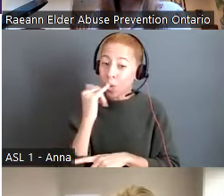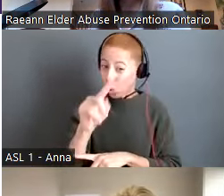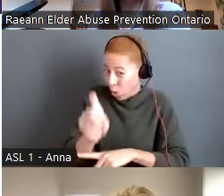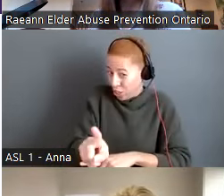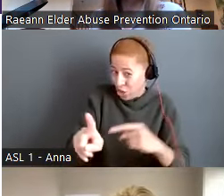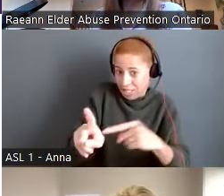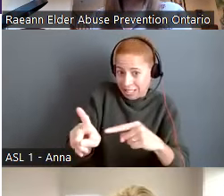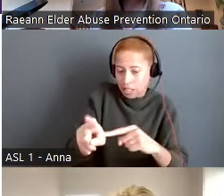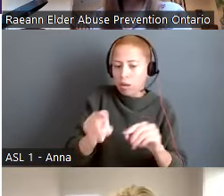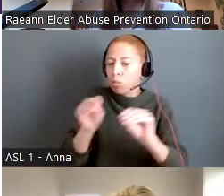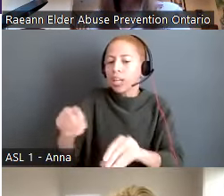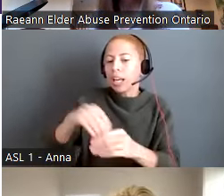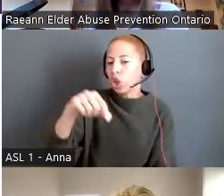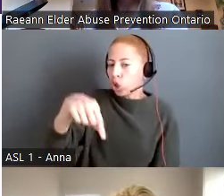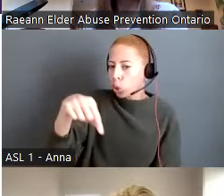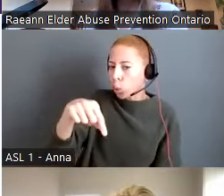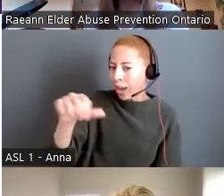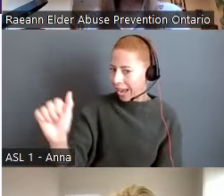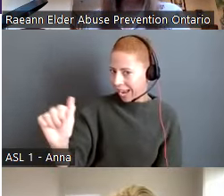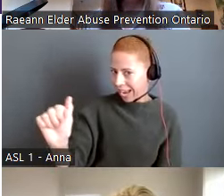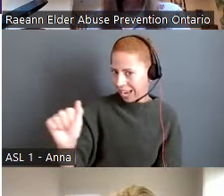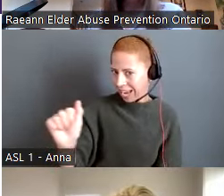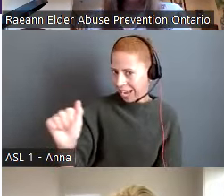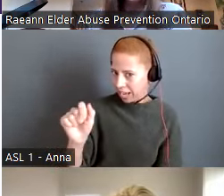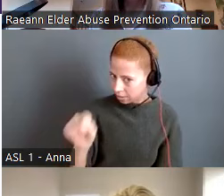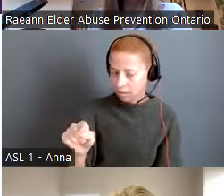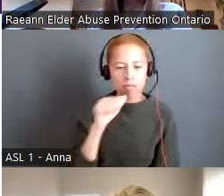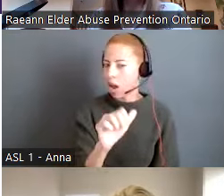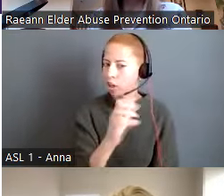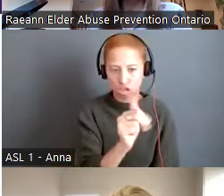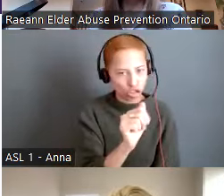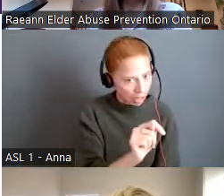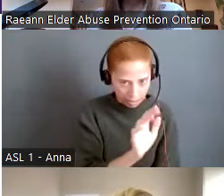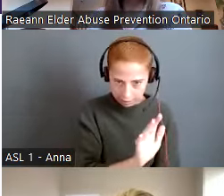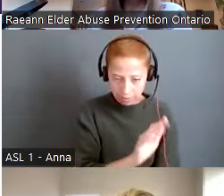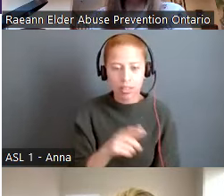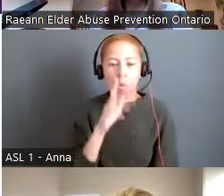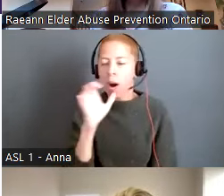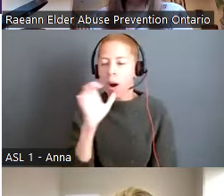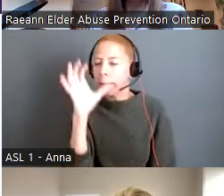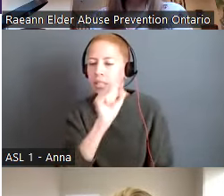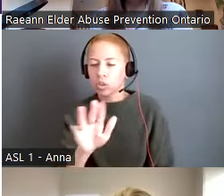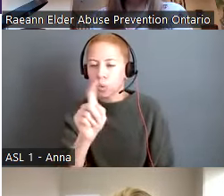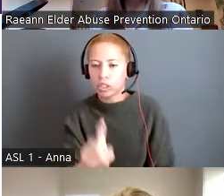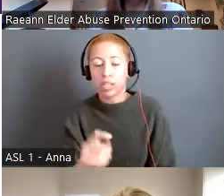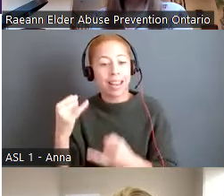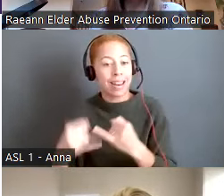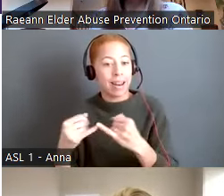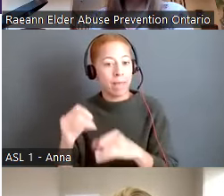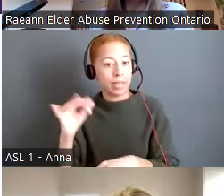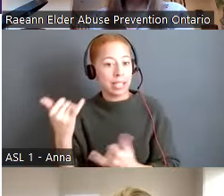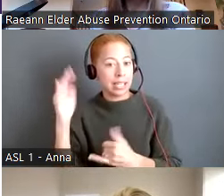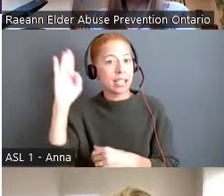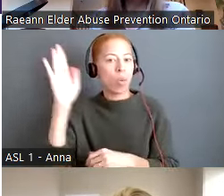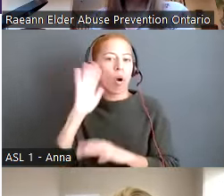in the Q&A box so we don't miss your question that you would like to ask. And we'll take those up at the end of the session today, where